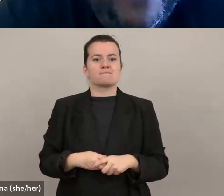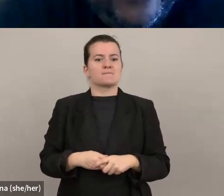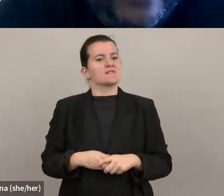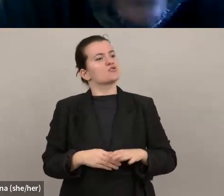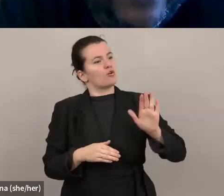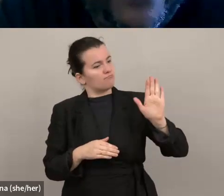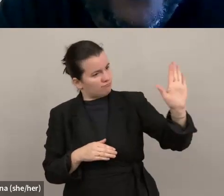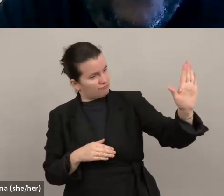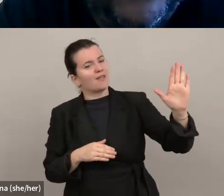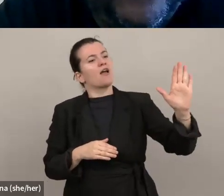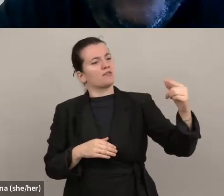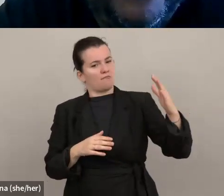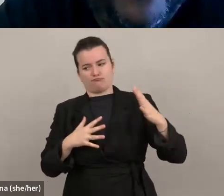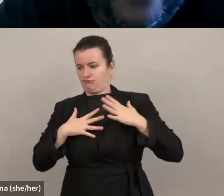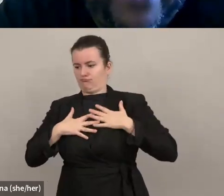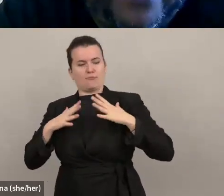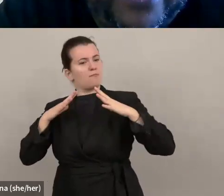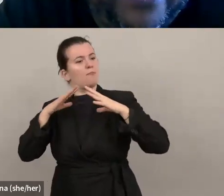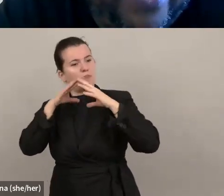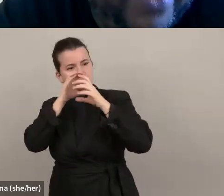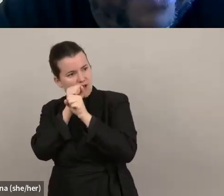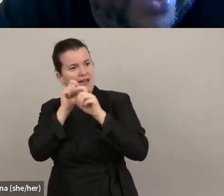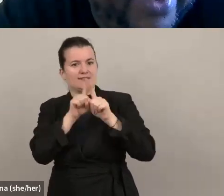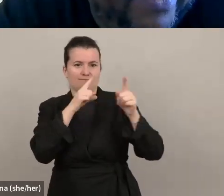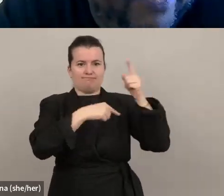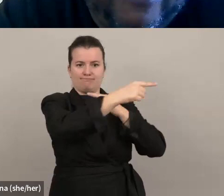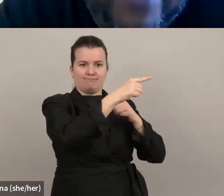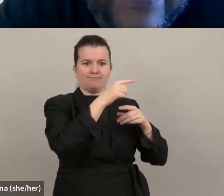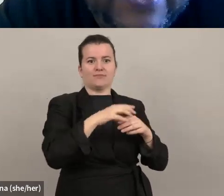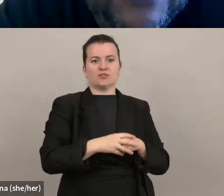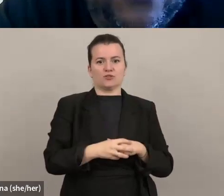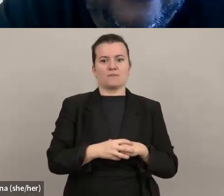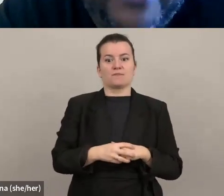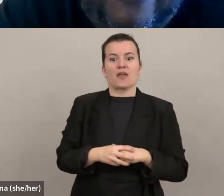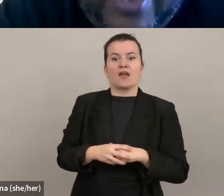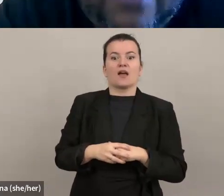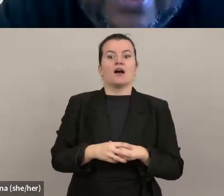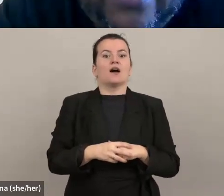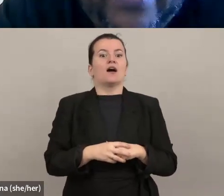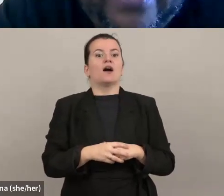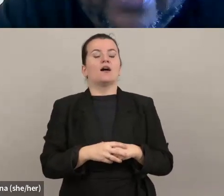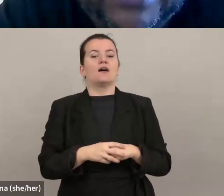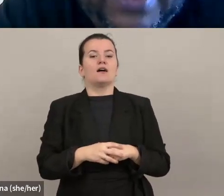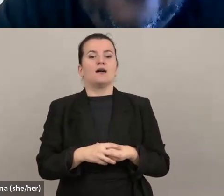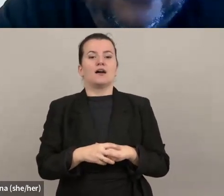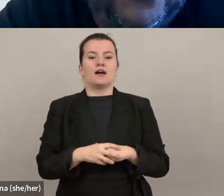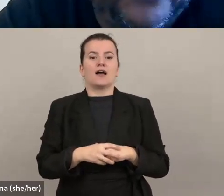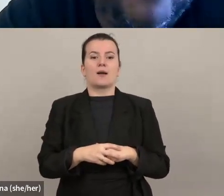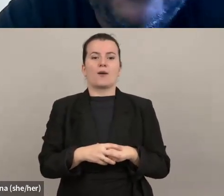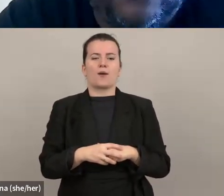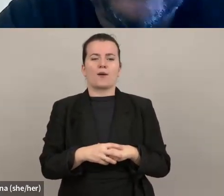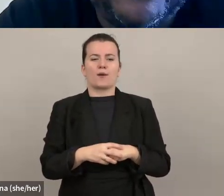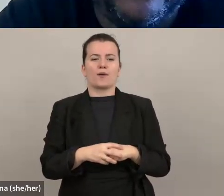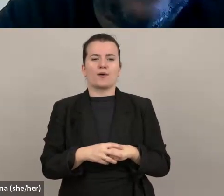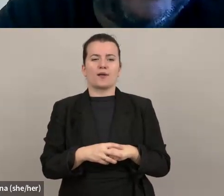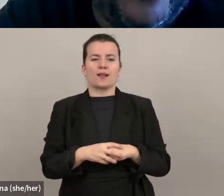brand, because that can also be a big problem. So yeah, for now there's a need to